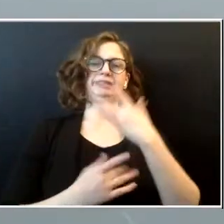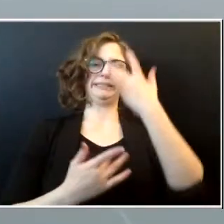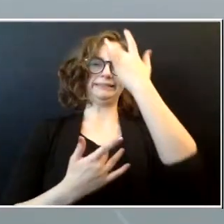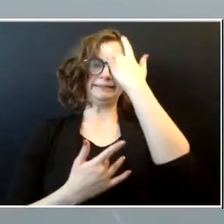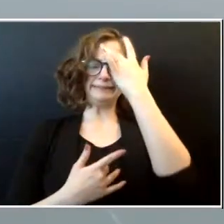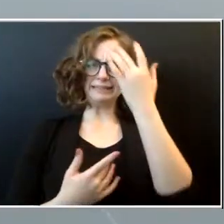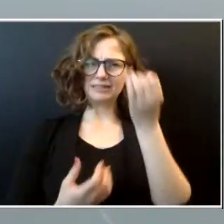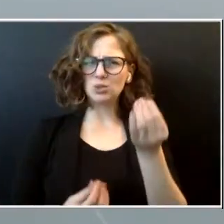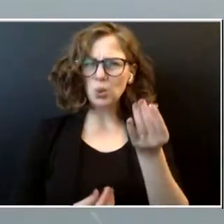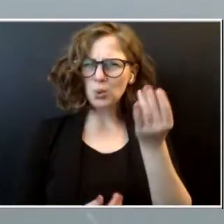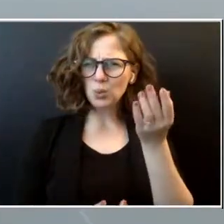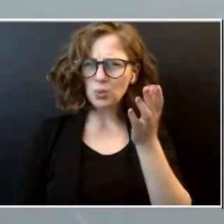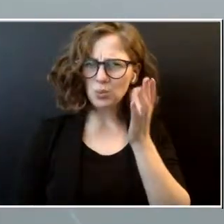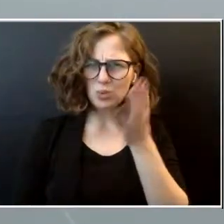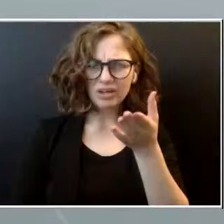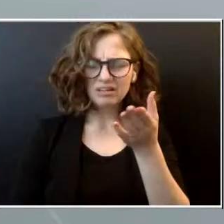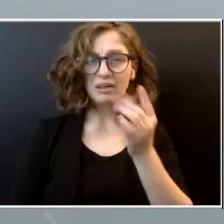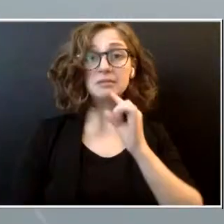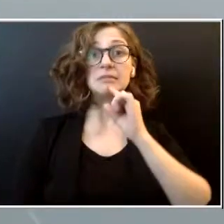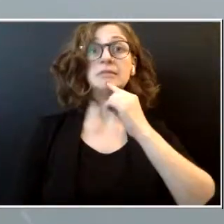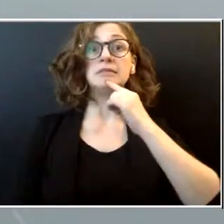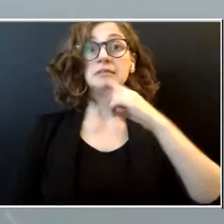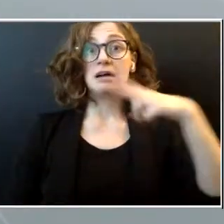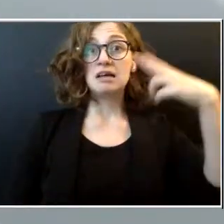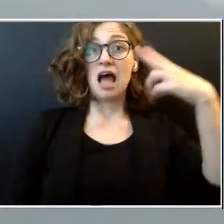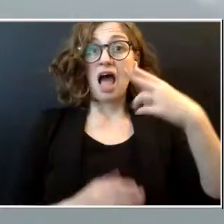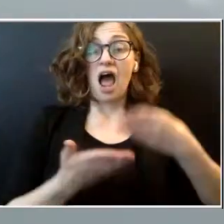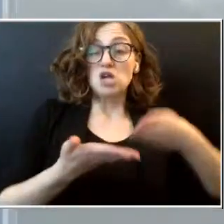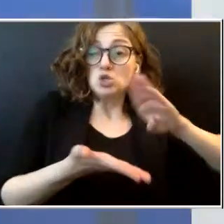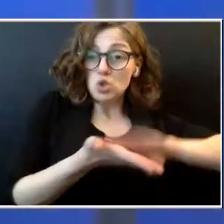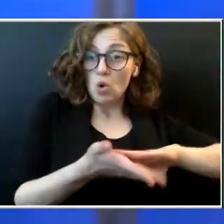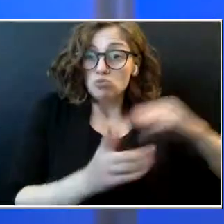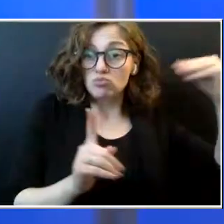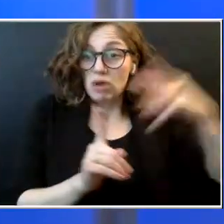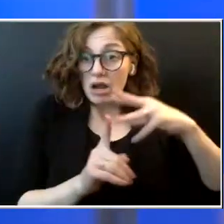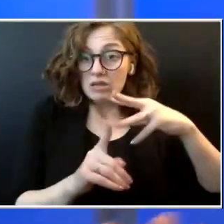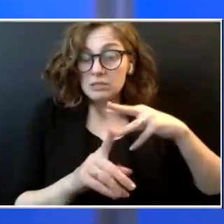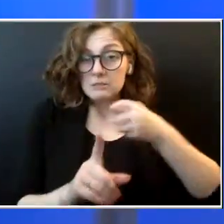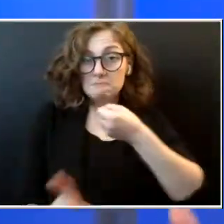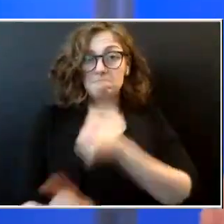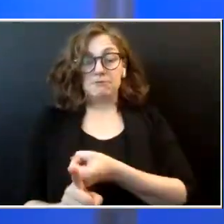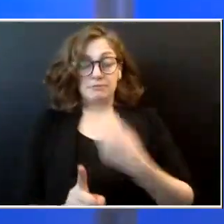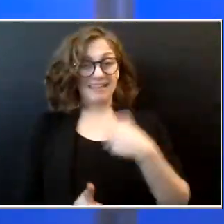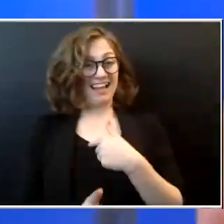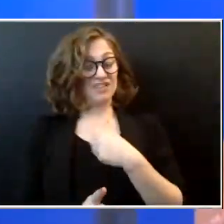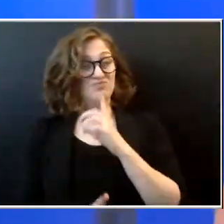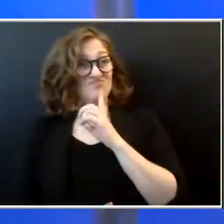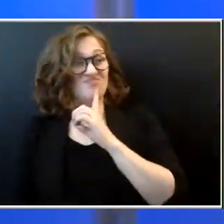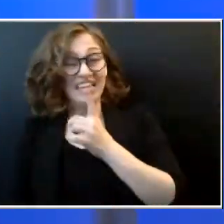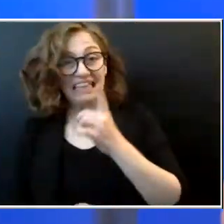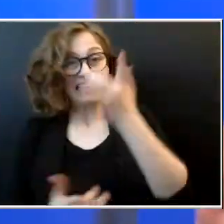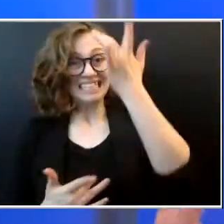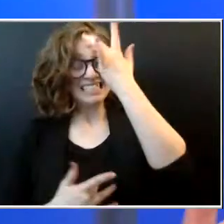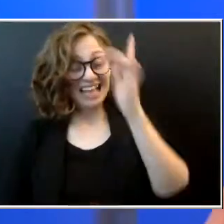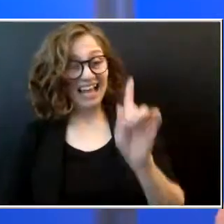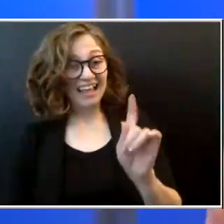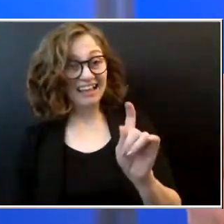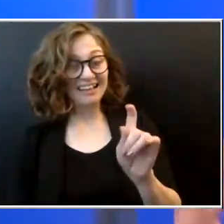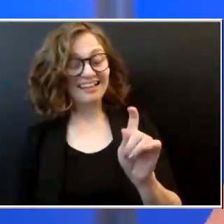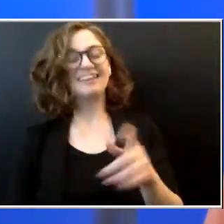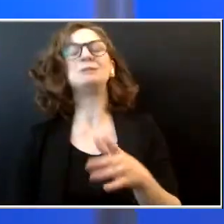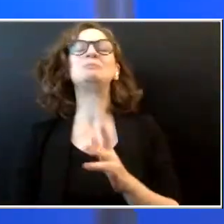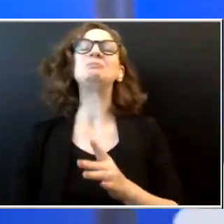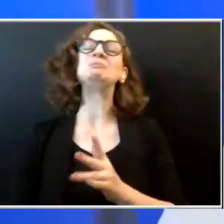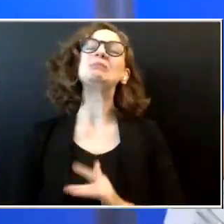effects? So, for sure, I think as Dr. Chen had said before in the past and everything, when our technology